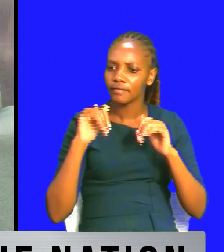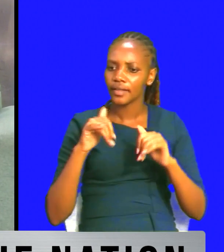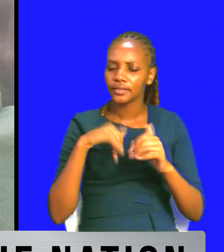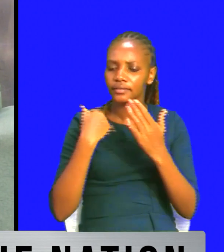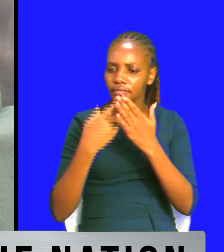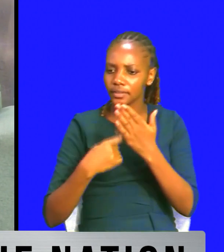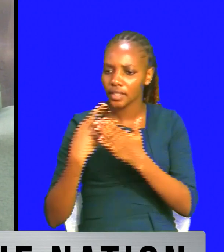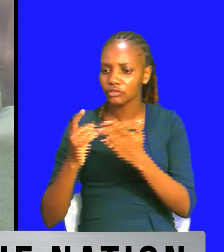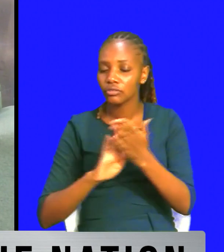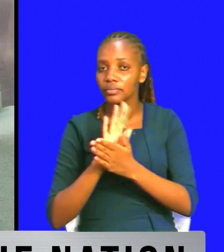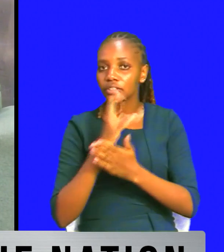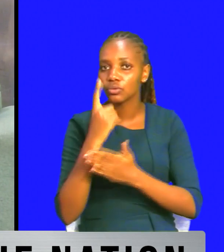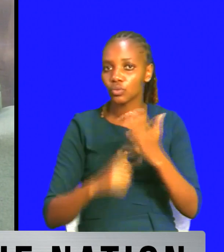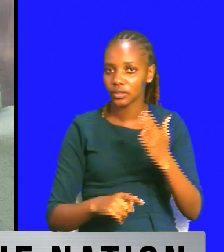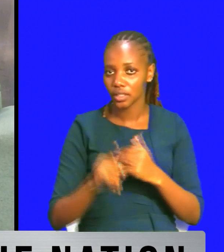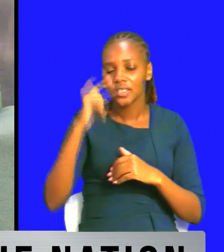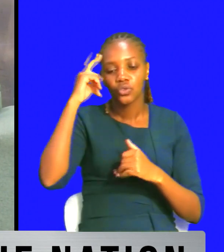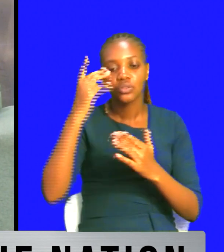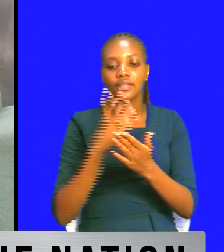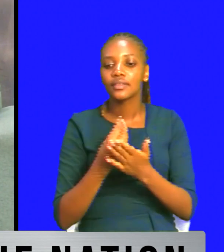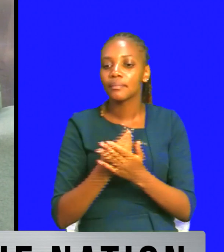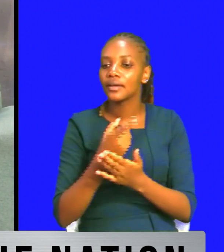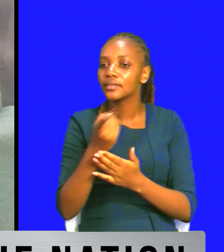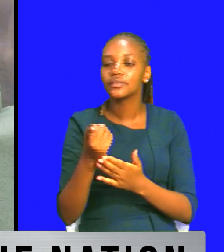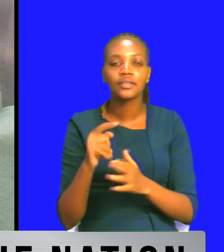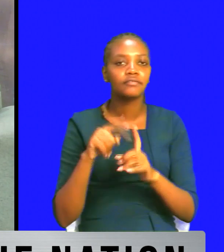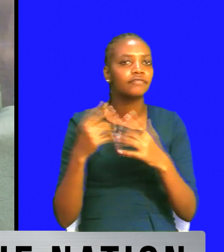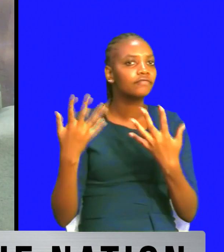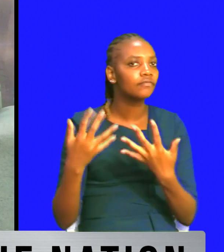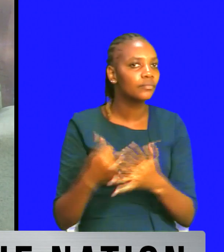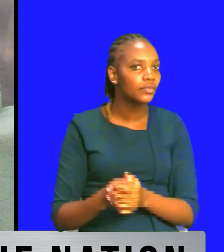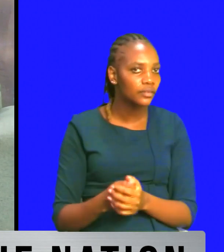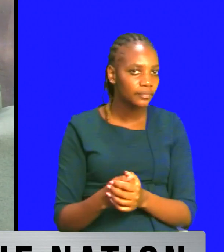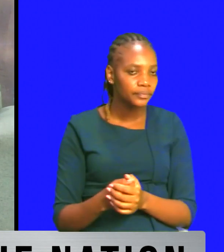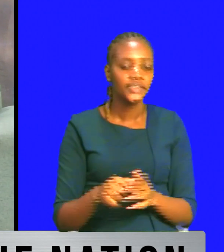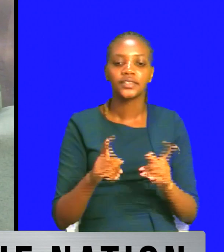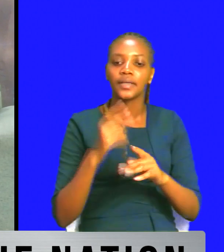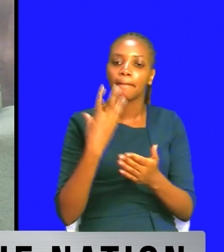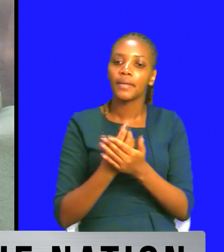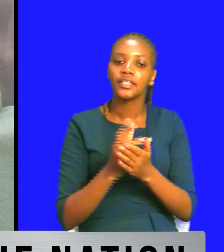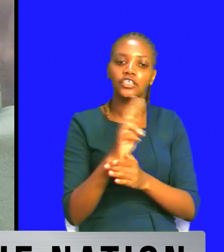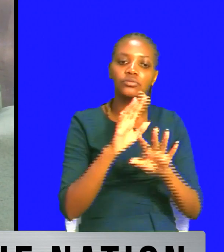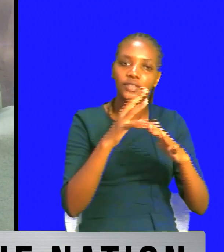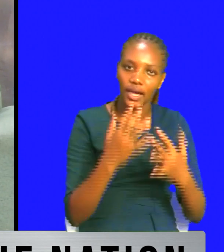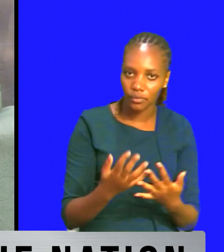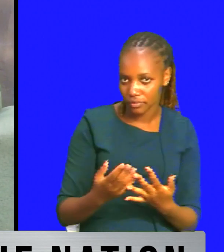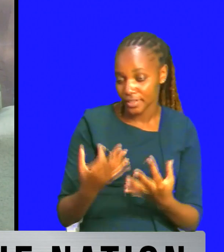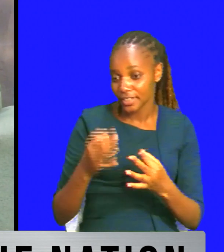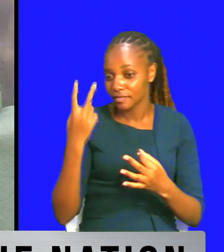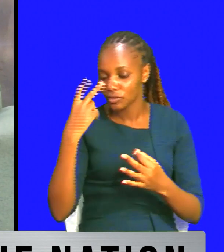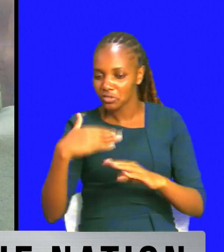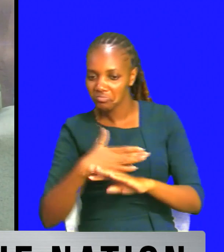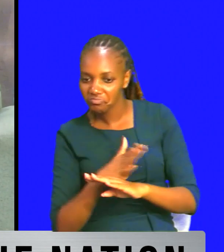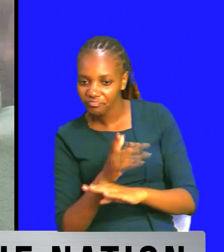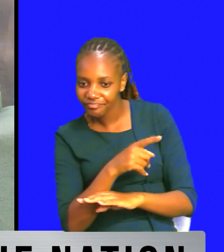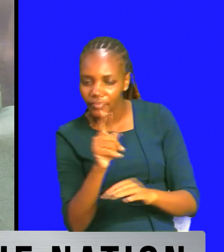of where did you think the money that was supposed to be allocated to something and it was not allocated. That would be a corruption issue. So